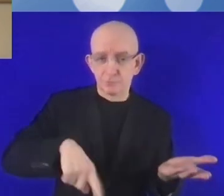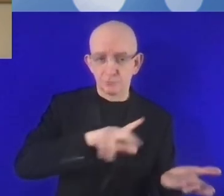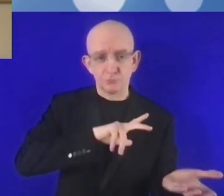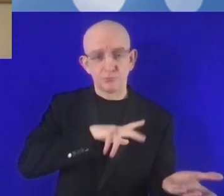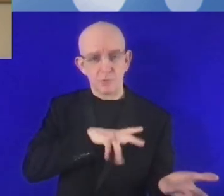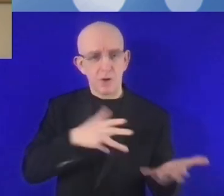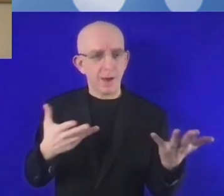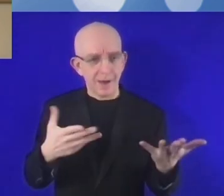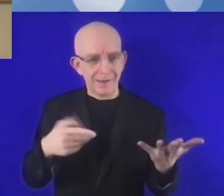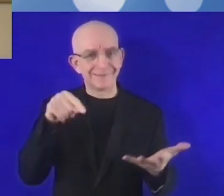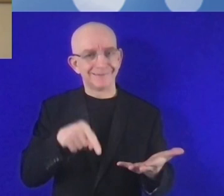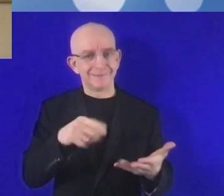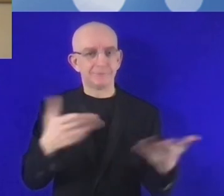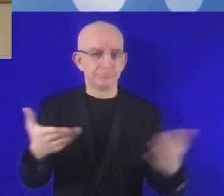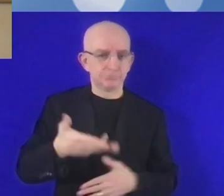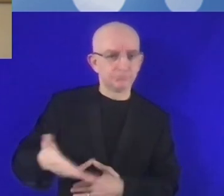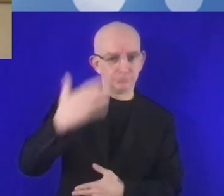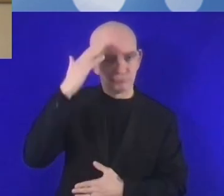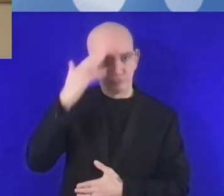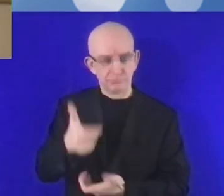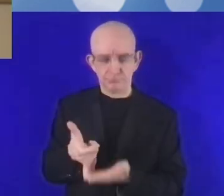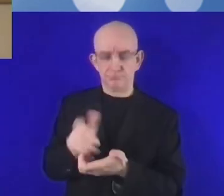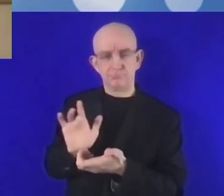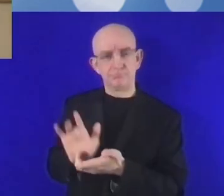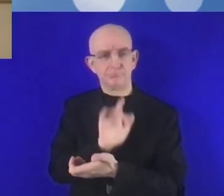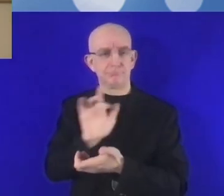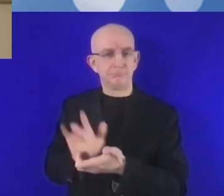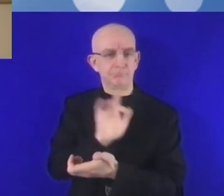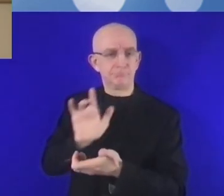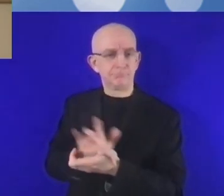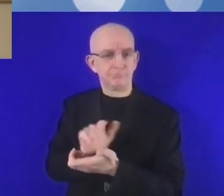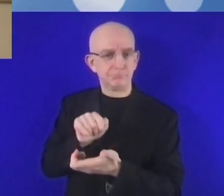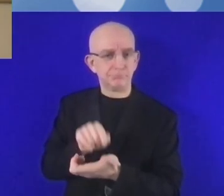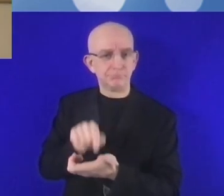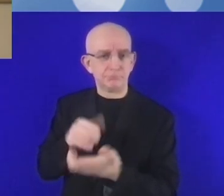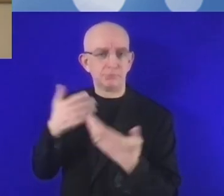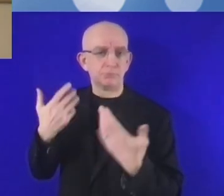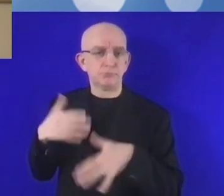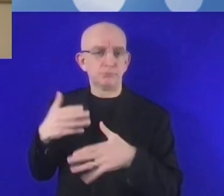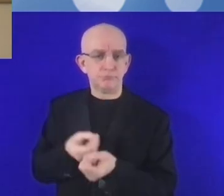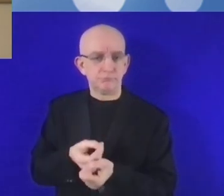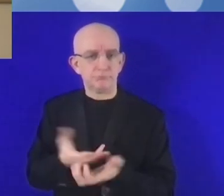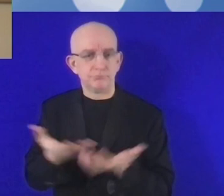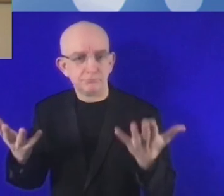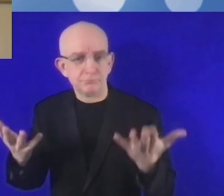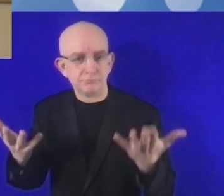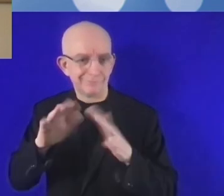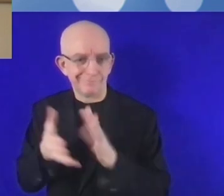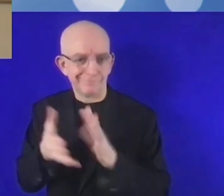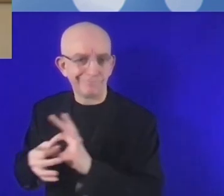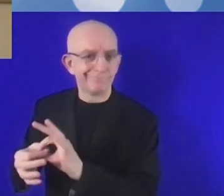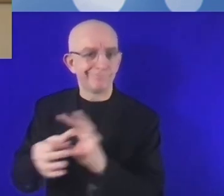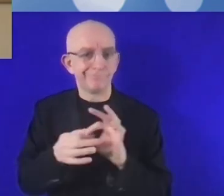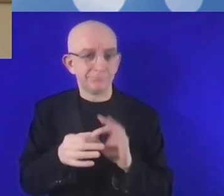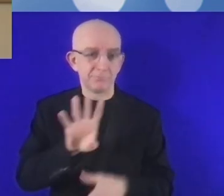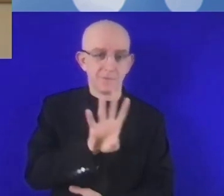So 60% of those subscribers that we're dealing with actually are not enjoying the benefits of the internet. But what